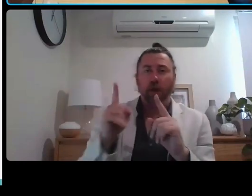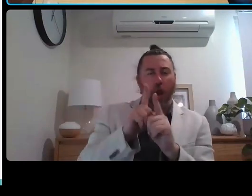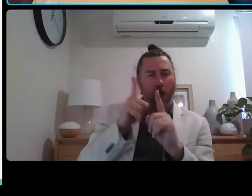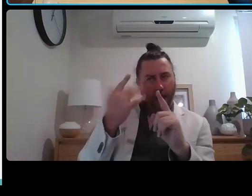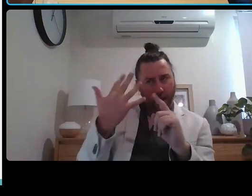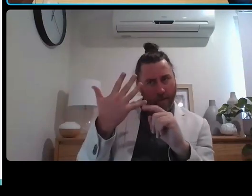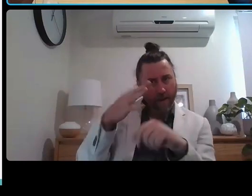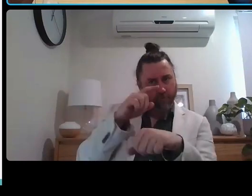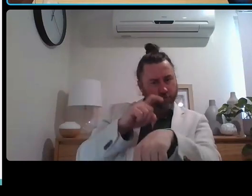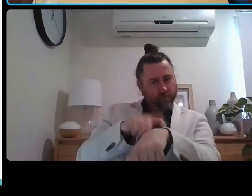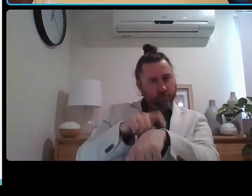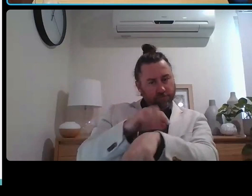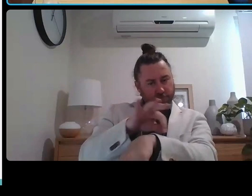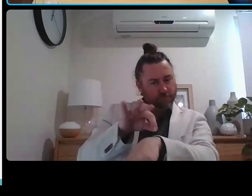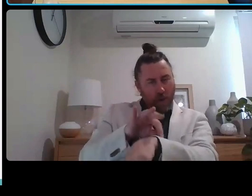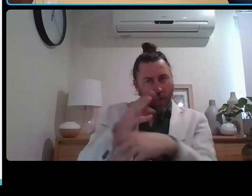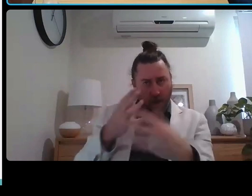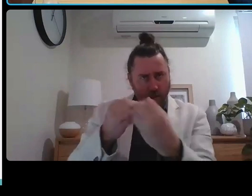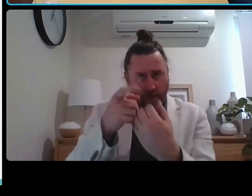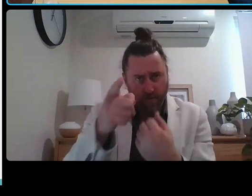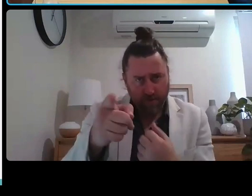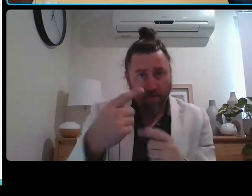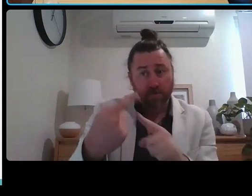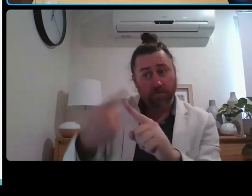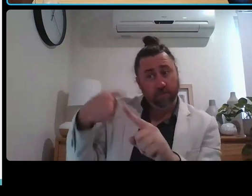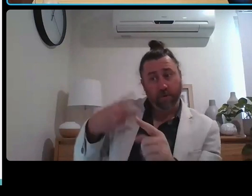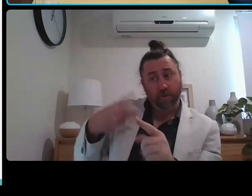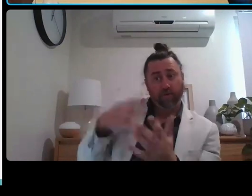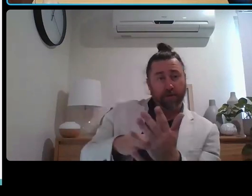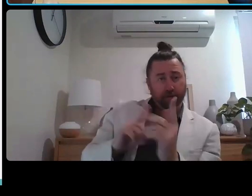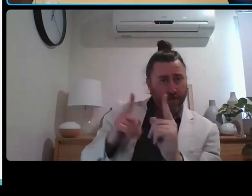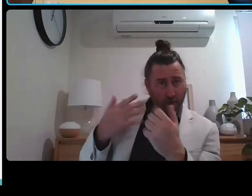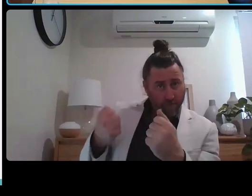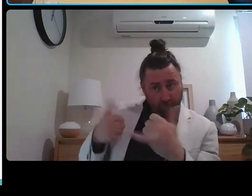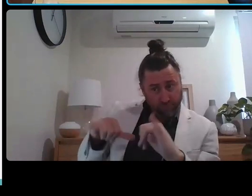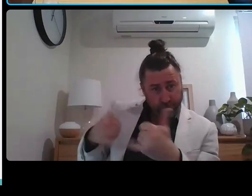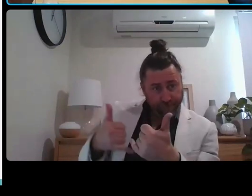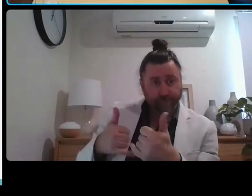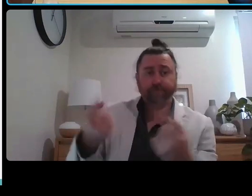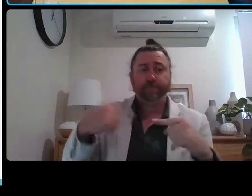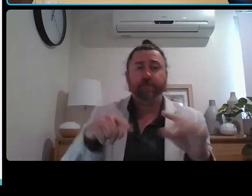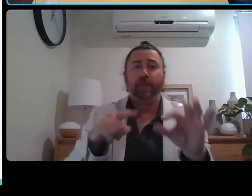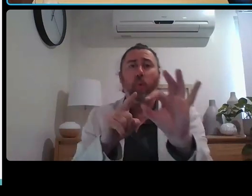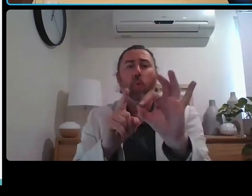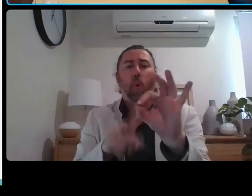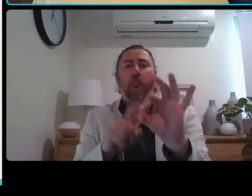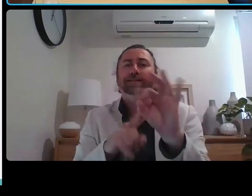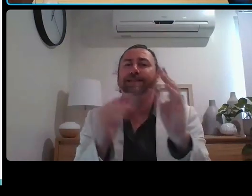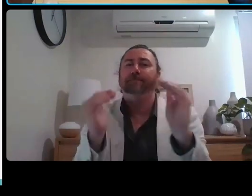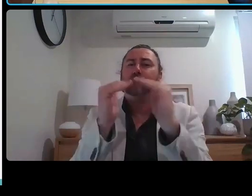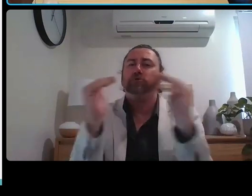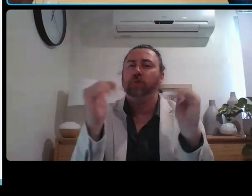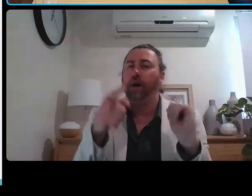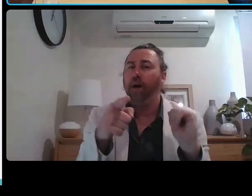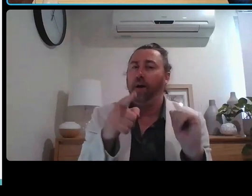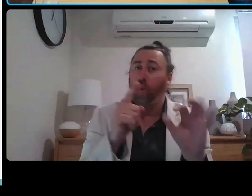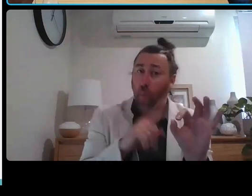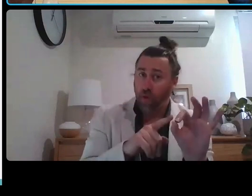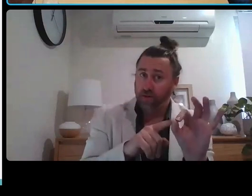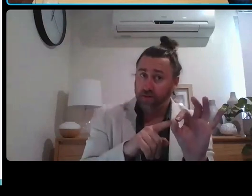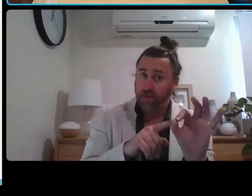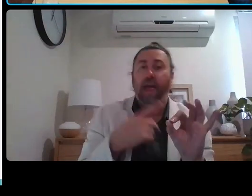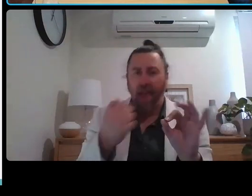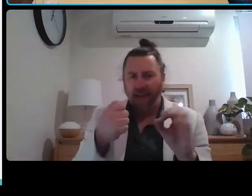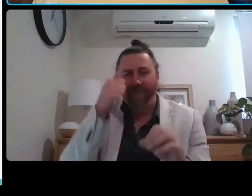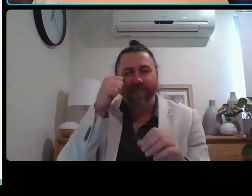for the last quarter. Quality measures page shows the quality measures rating, and again it includes information about each of those